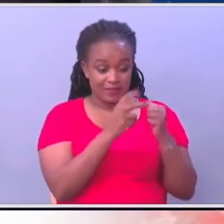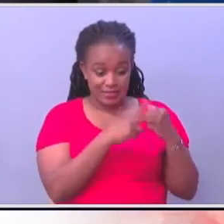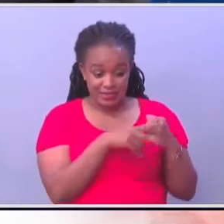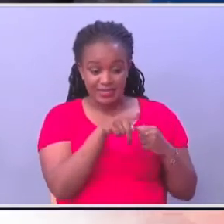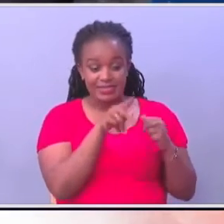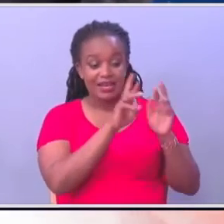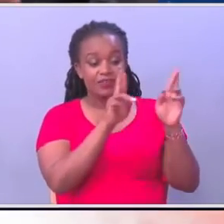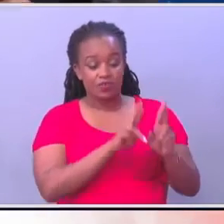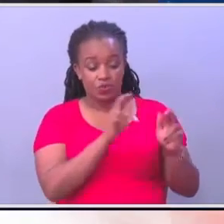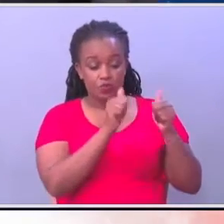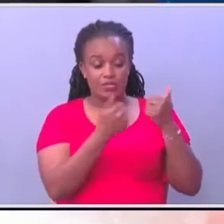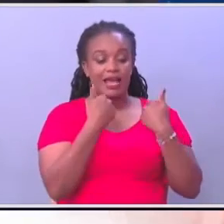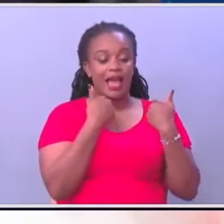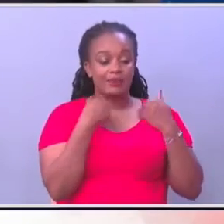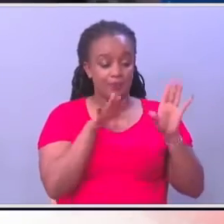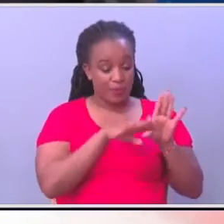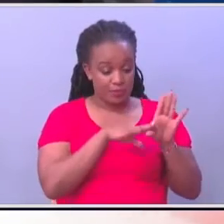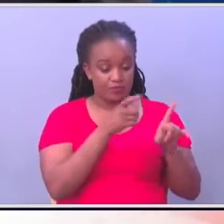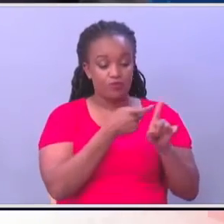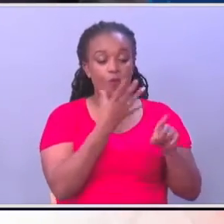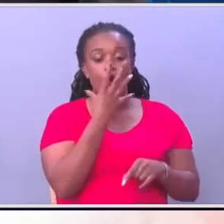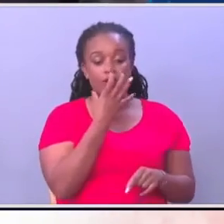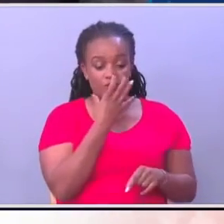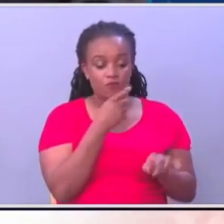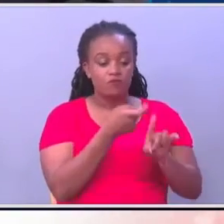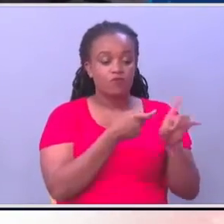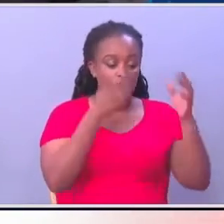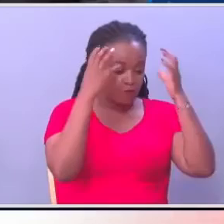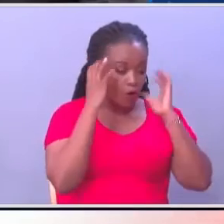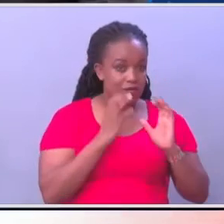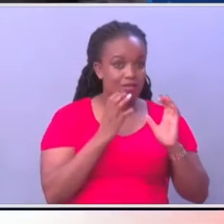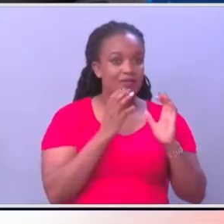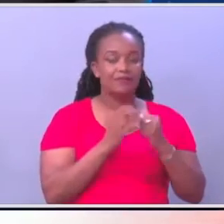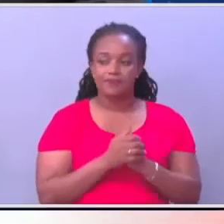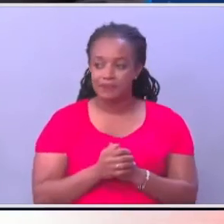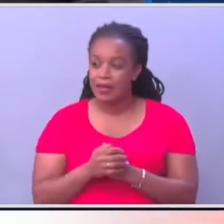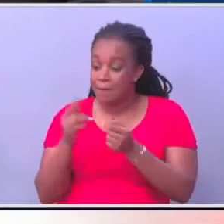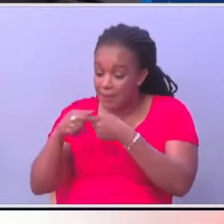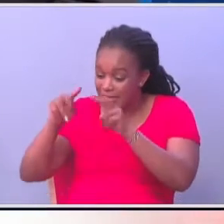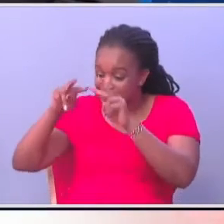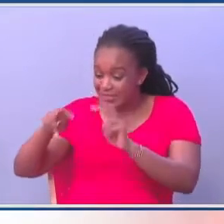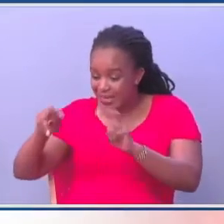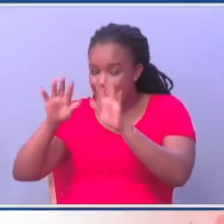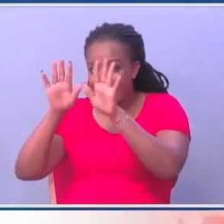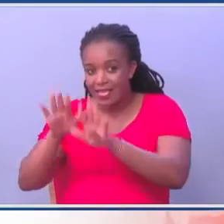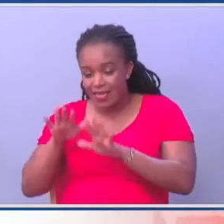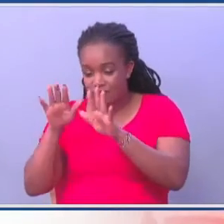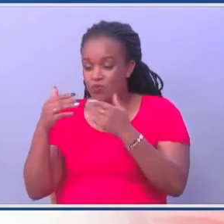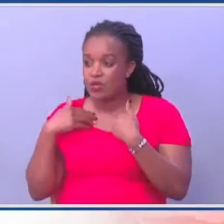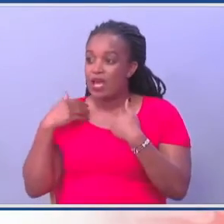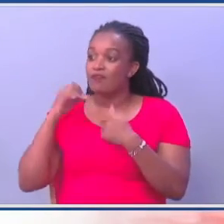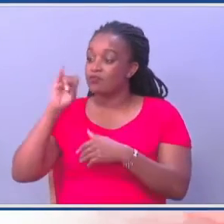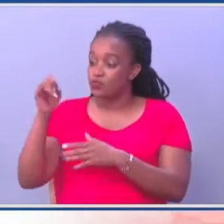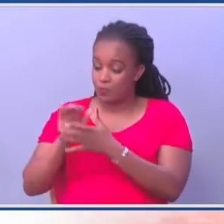had members from ODM, from Ford Kenya, from Jubilee Party. But look at it carefully. Look at it carefully. Here is a Jubilee